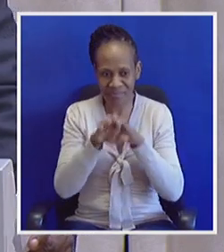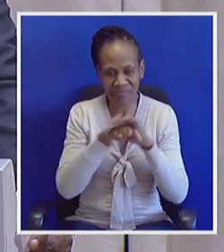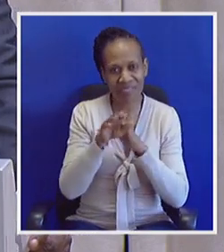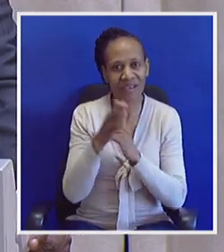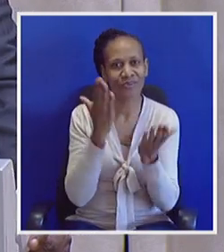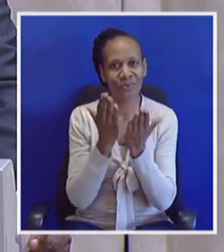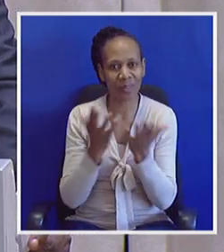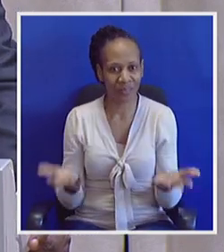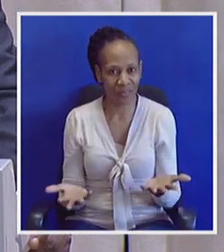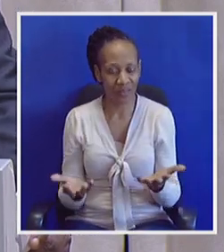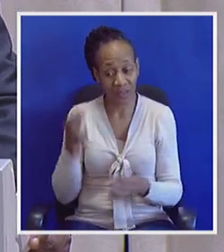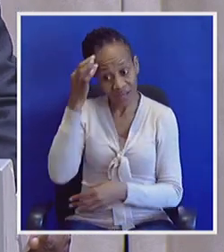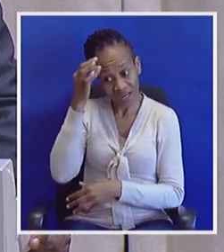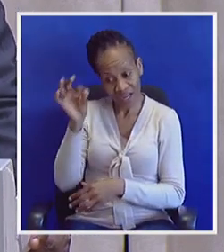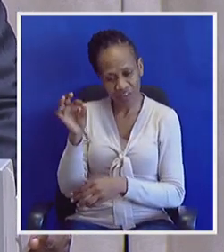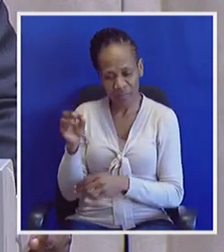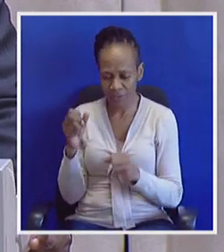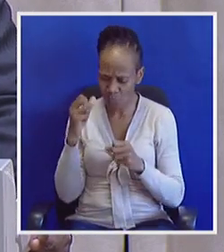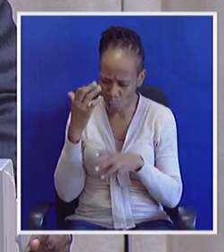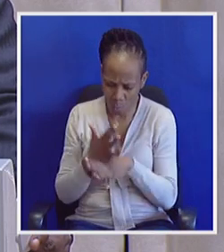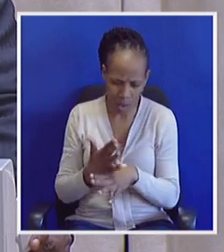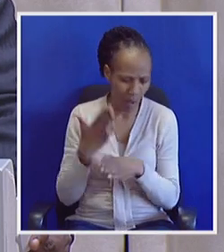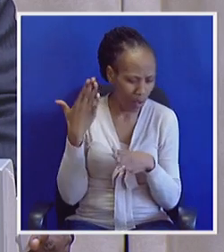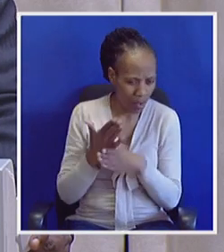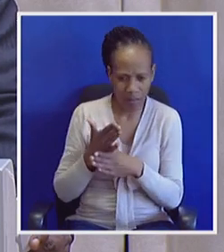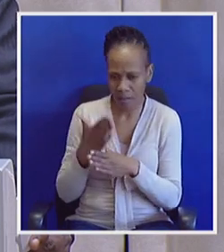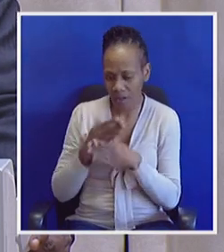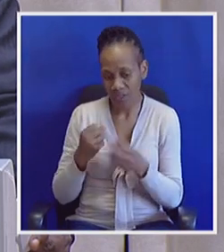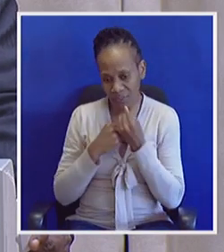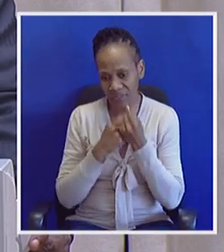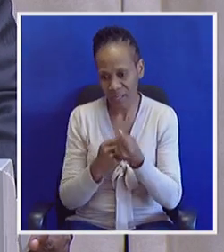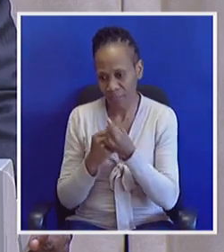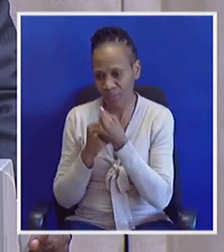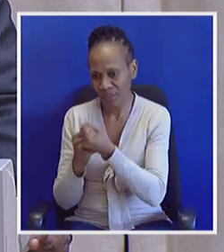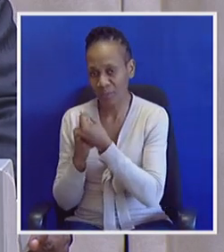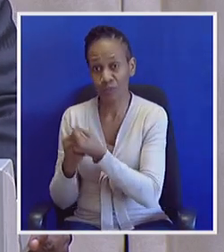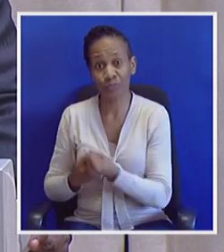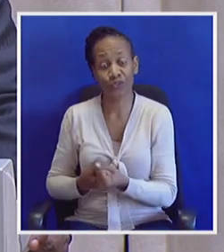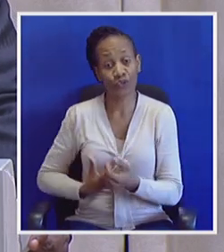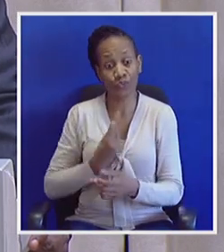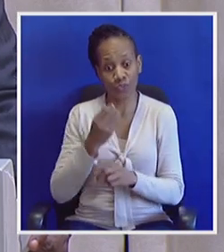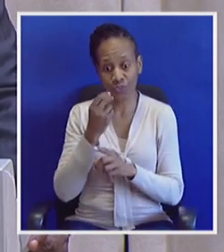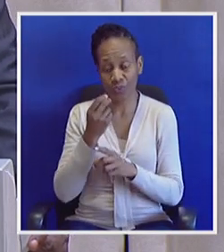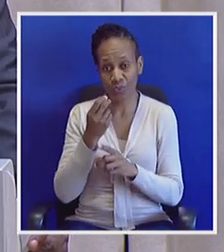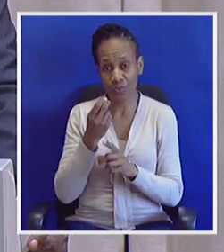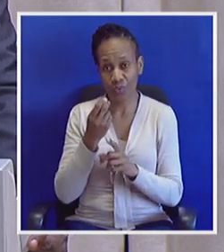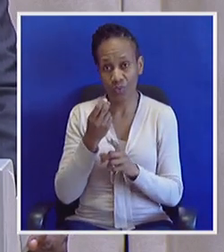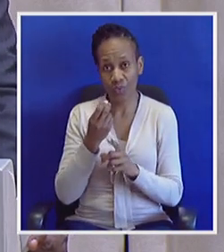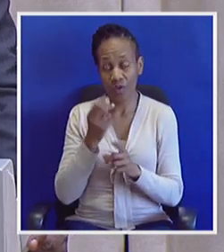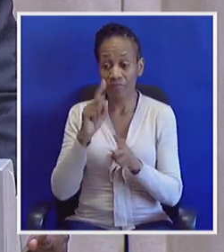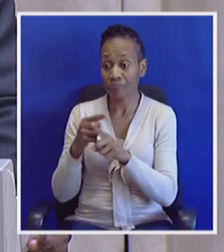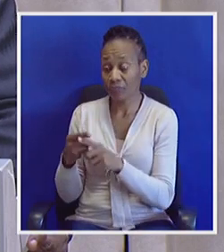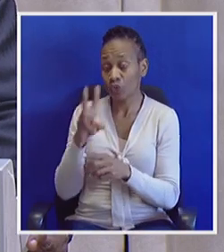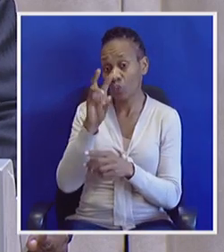Government has been hard at work to support the training of artisans, For example, the target for the